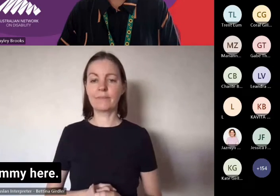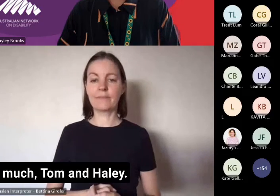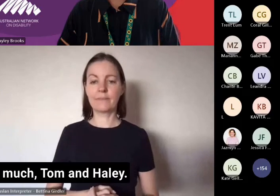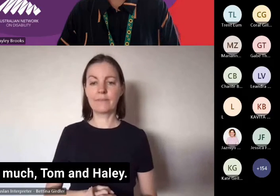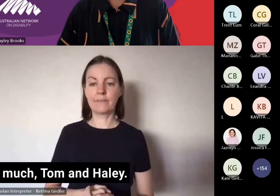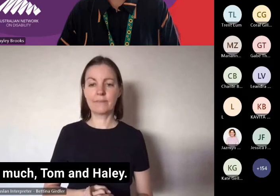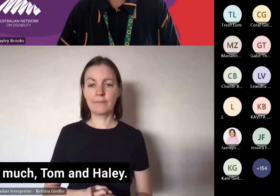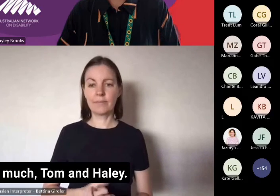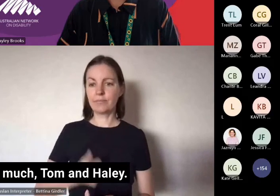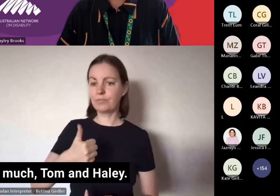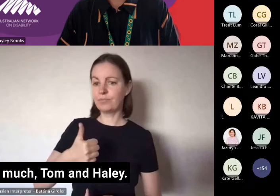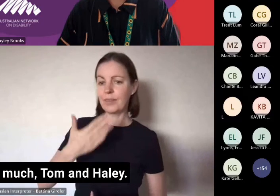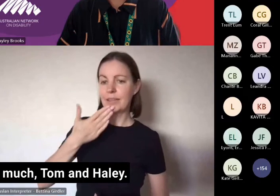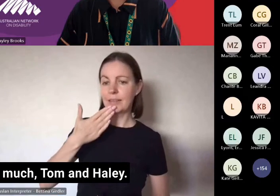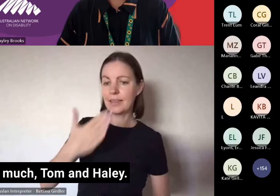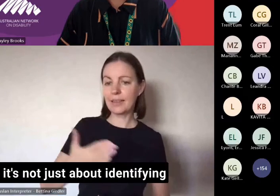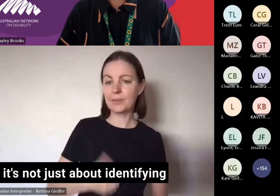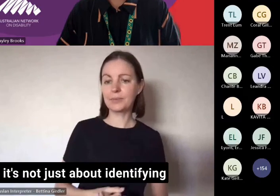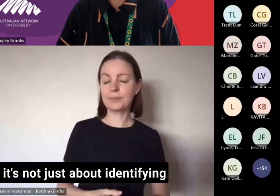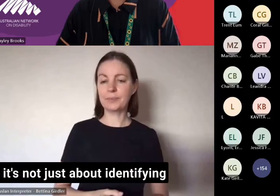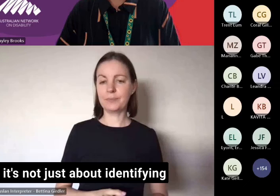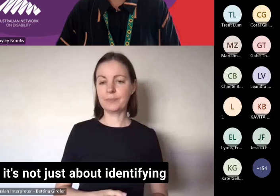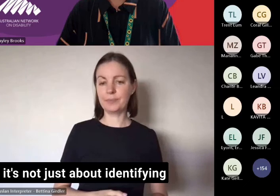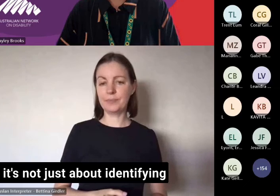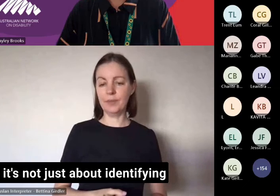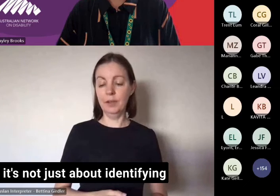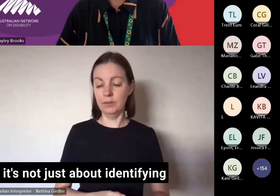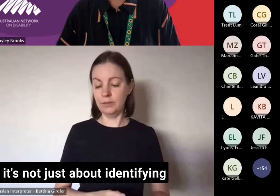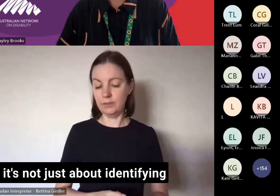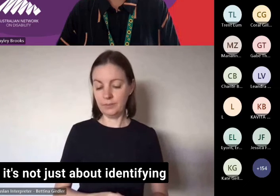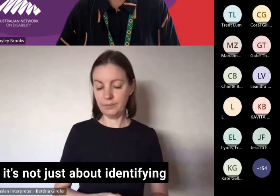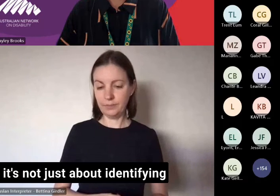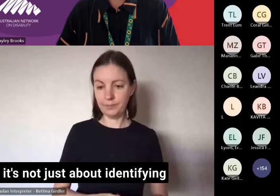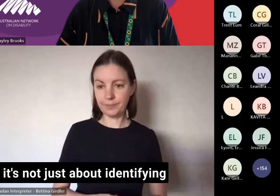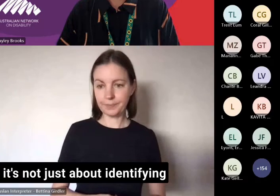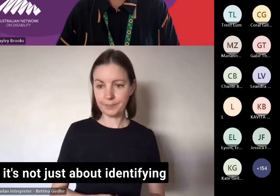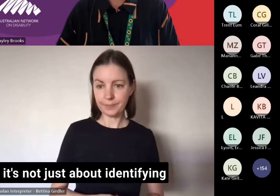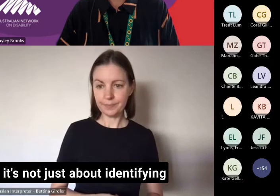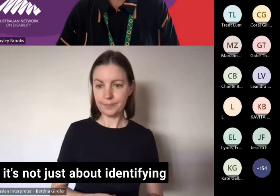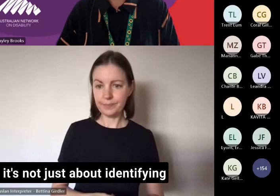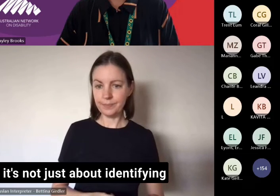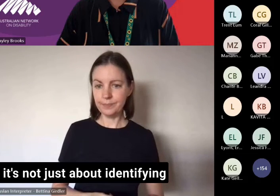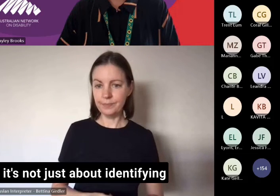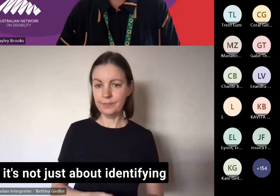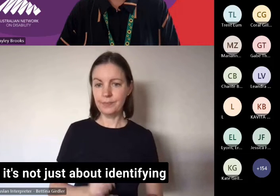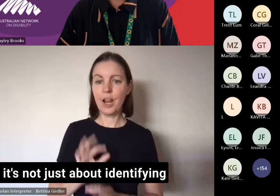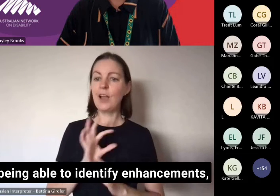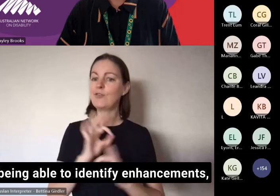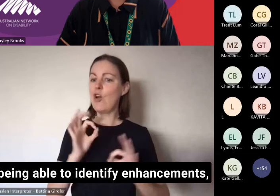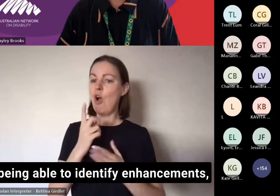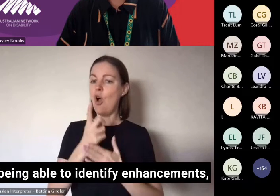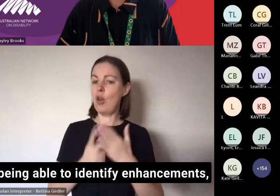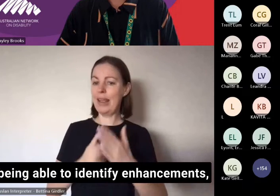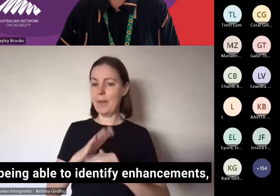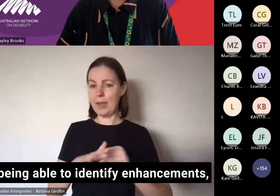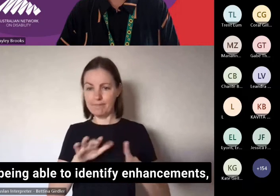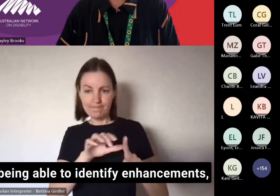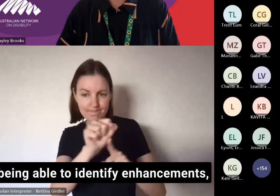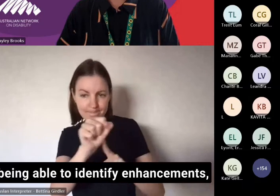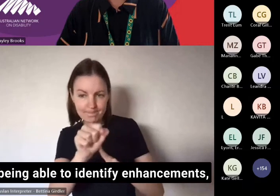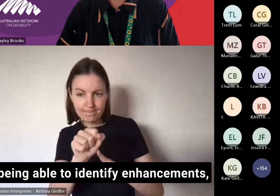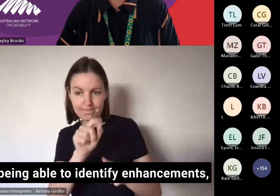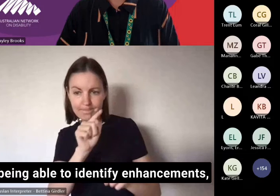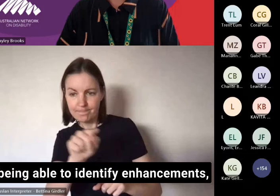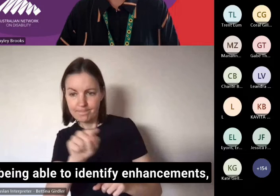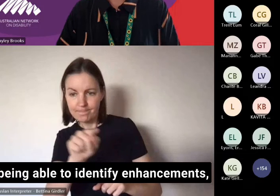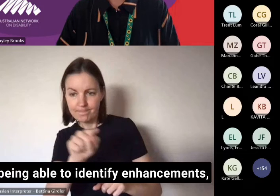Emma here. Thank you so much, Tom and Hayley. I think that idea that it's not just about identifying barriers, but it's also about being